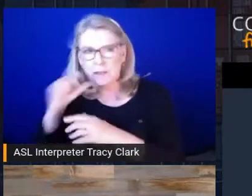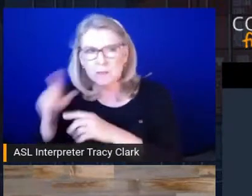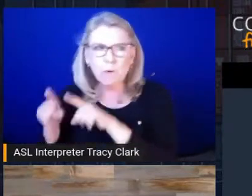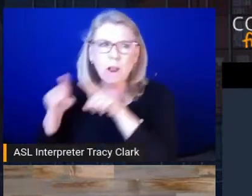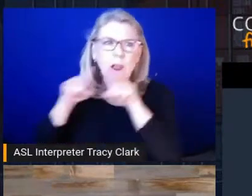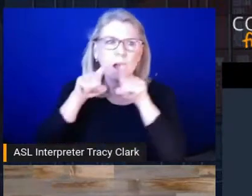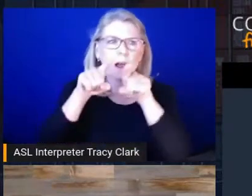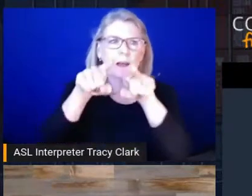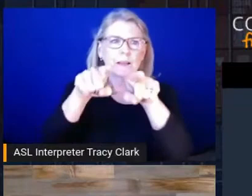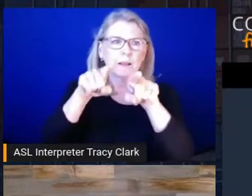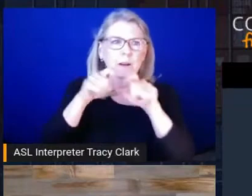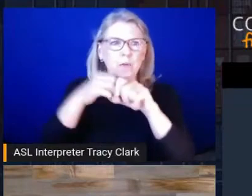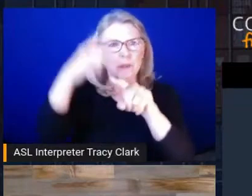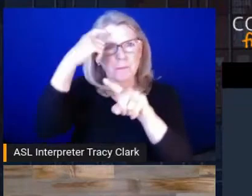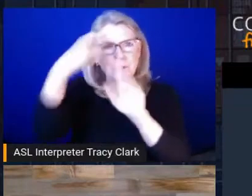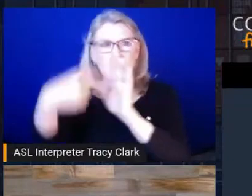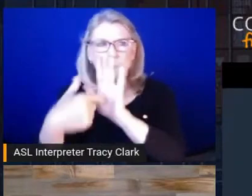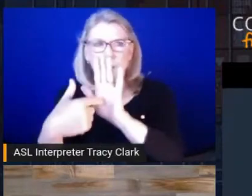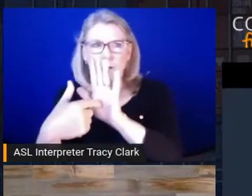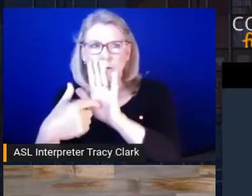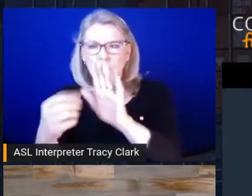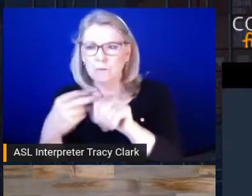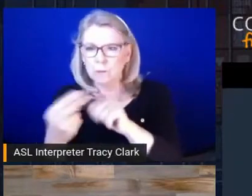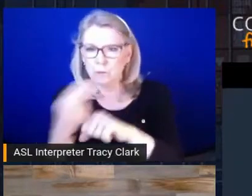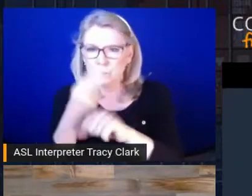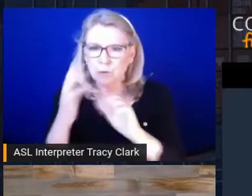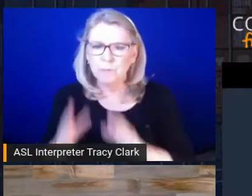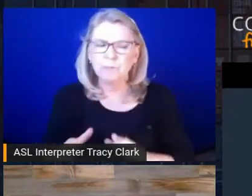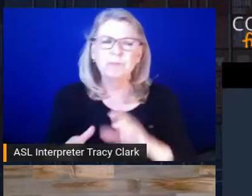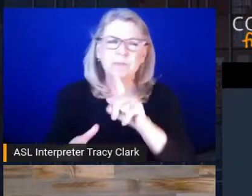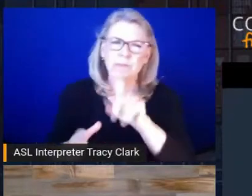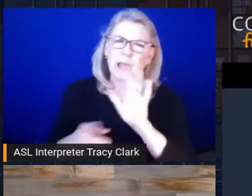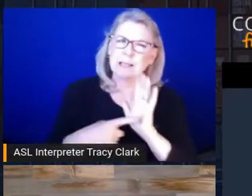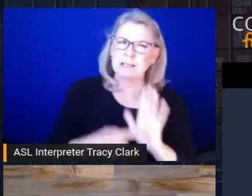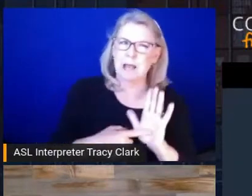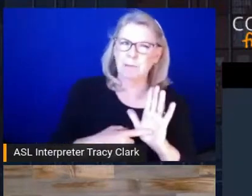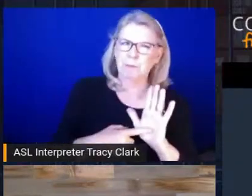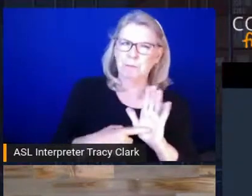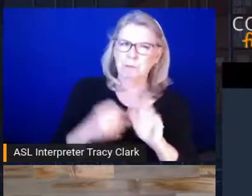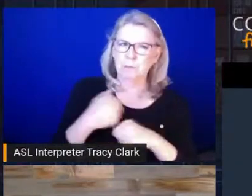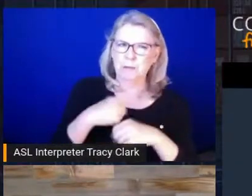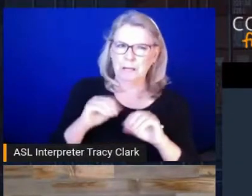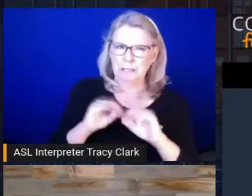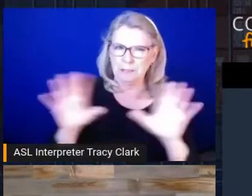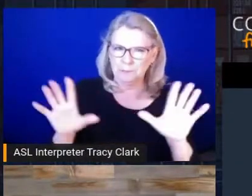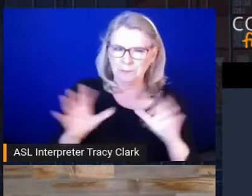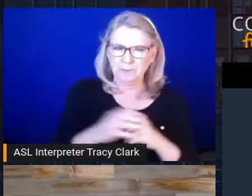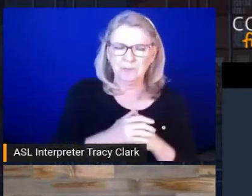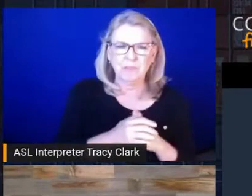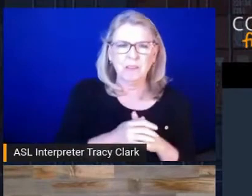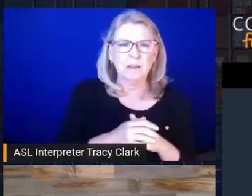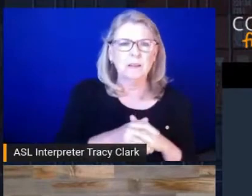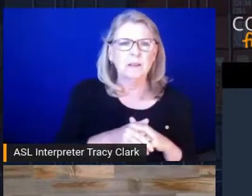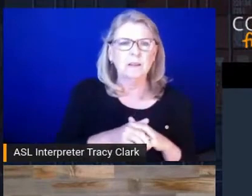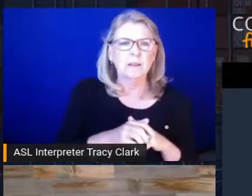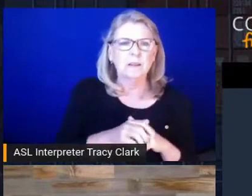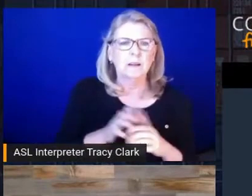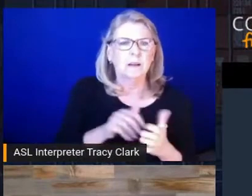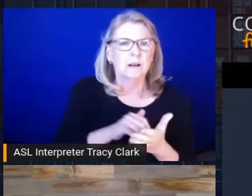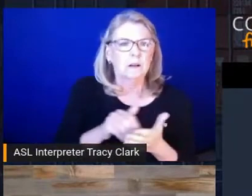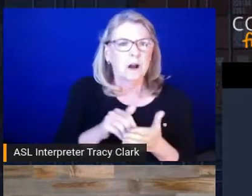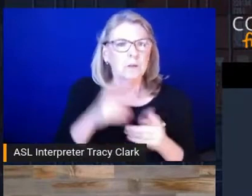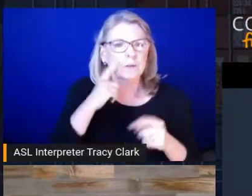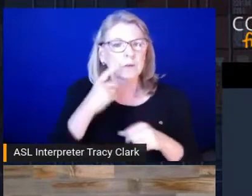Let's see an example that will hopefully make that clear. So here's a fairly common scenario for deploying an HTTP server